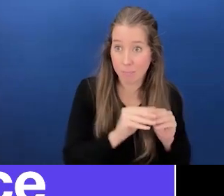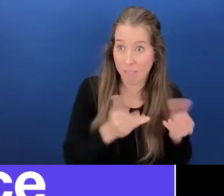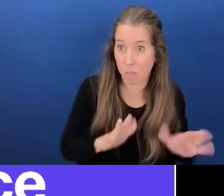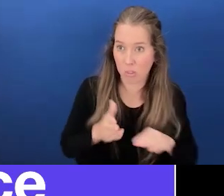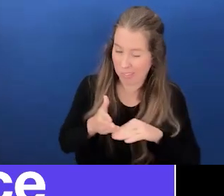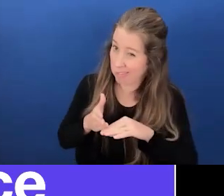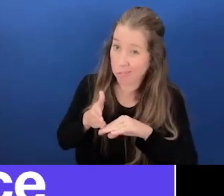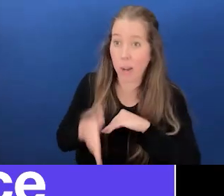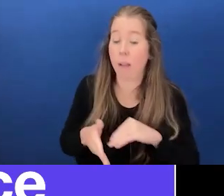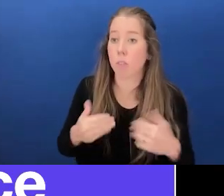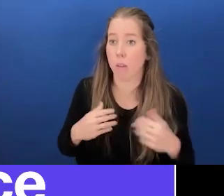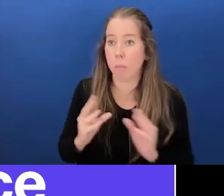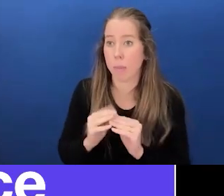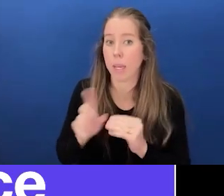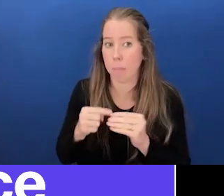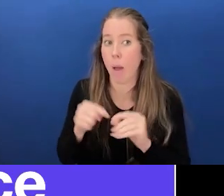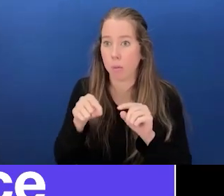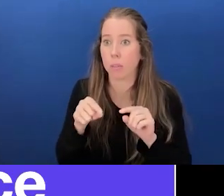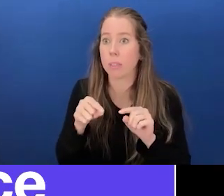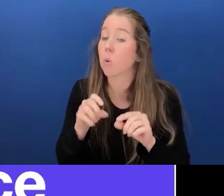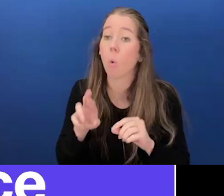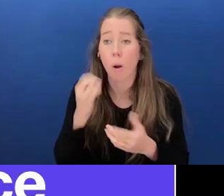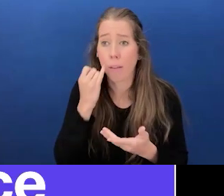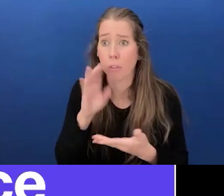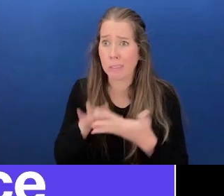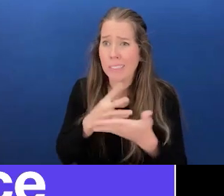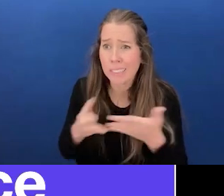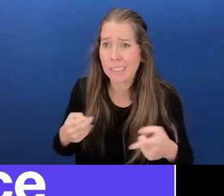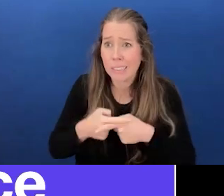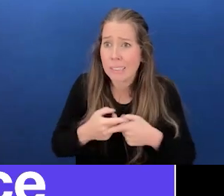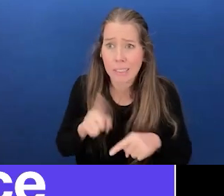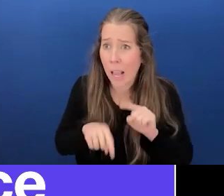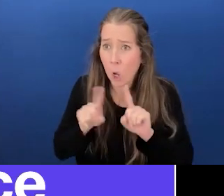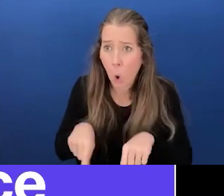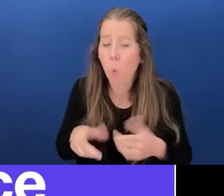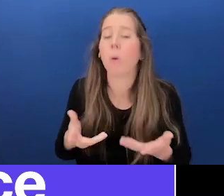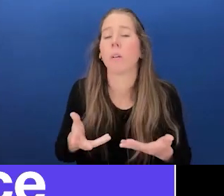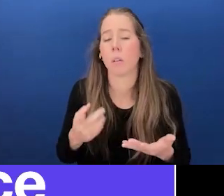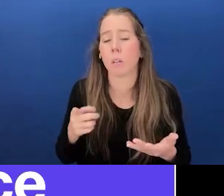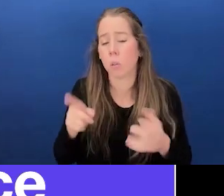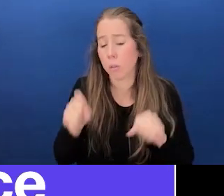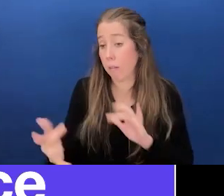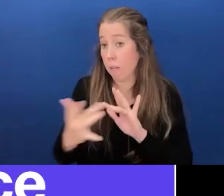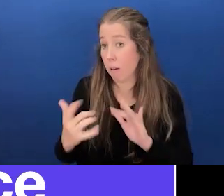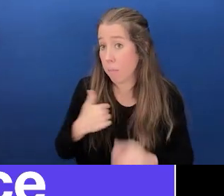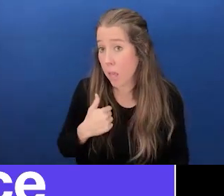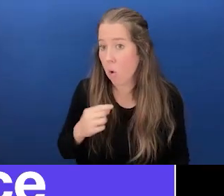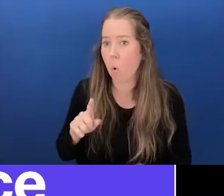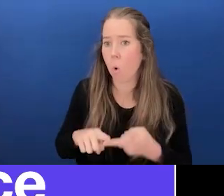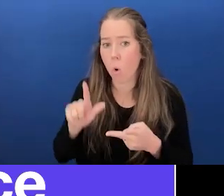you can join that, or if that doesn't work for your schedule, you can contact me or